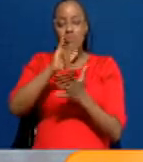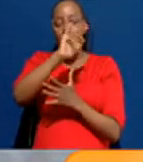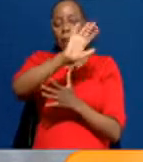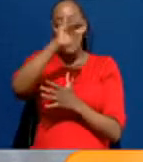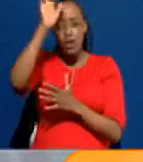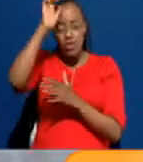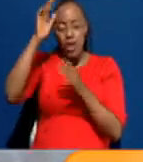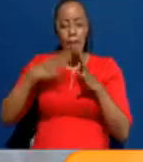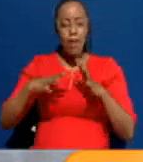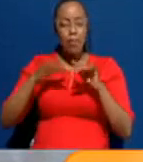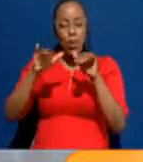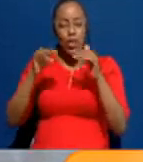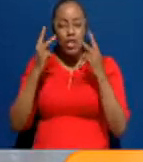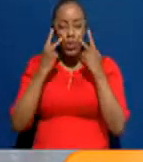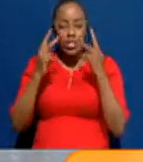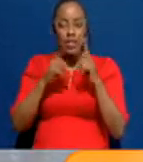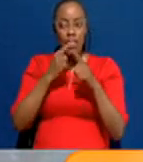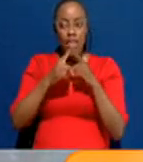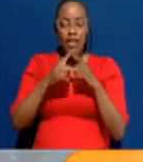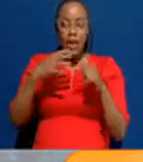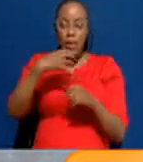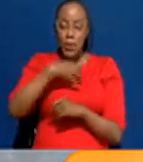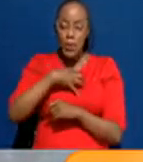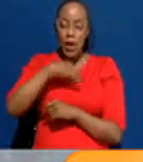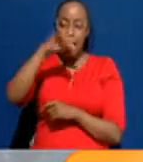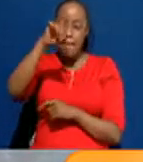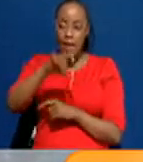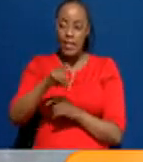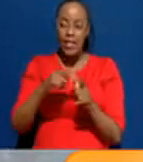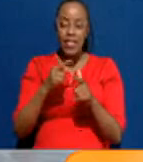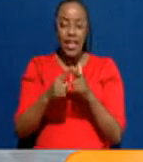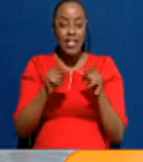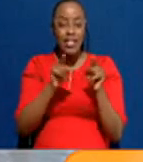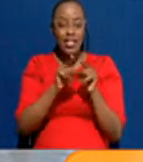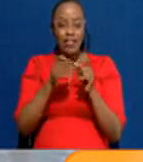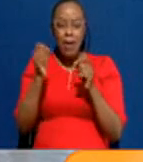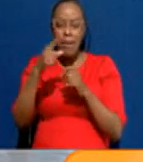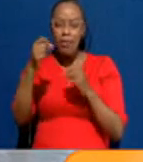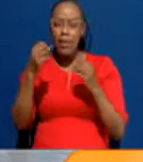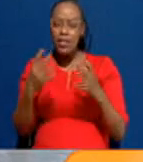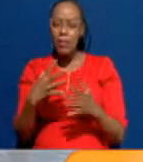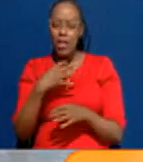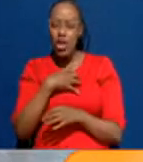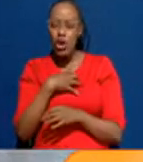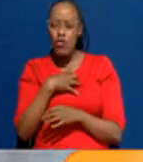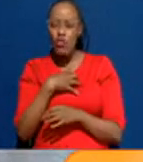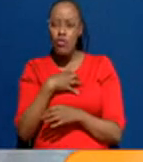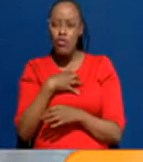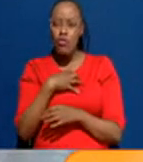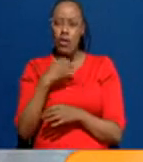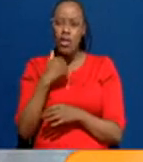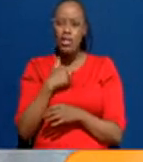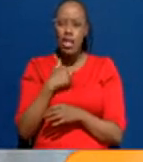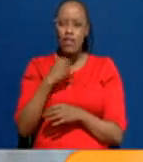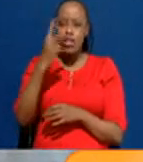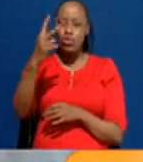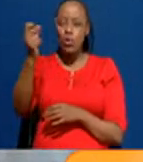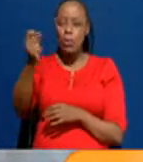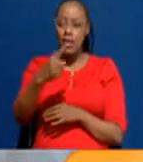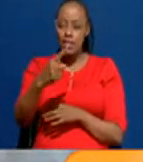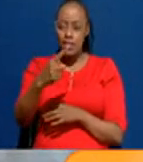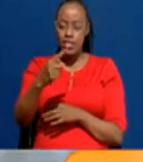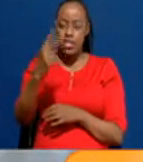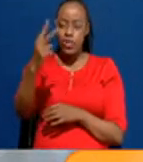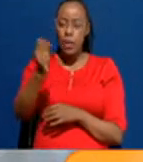people waiting to see you. You have to take some time off. You have how many months off now? I will take like 2 months